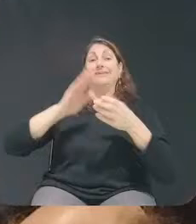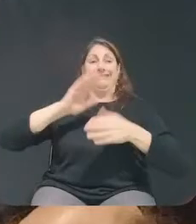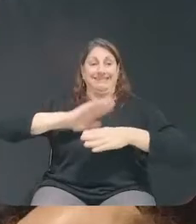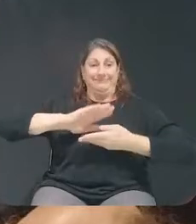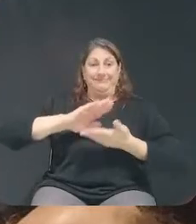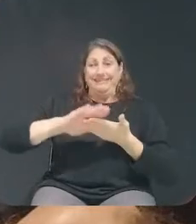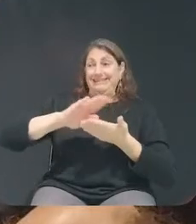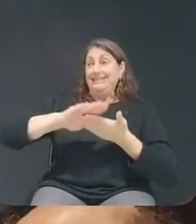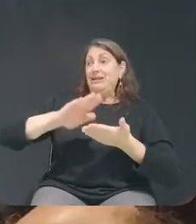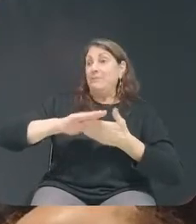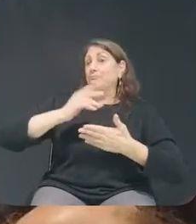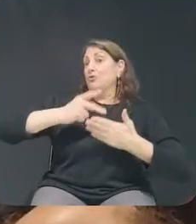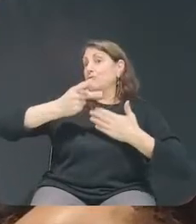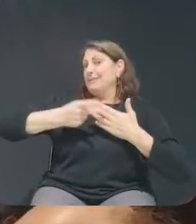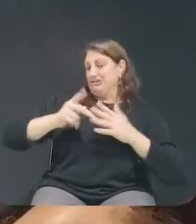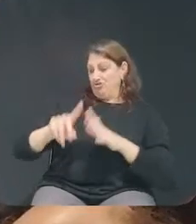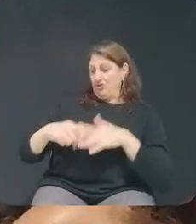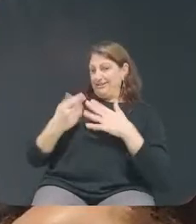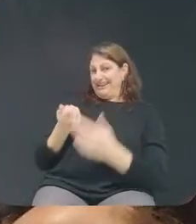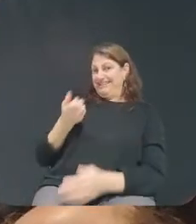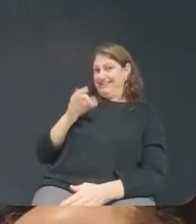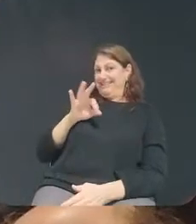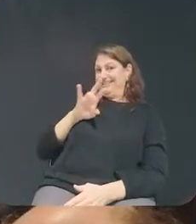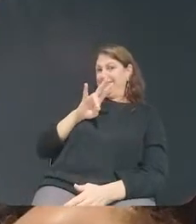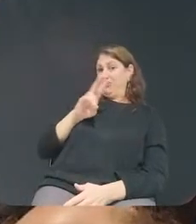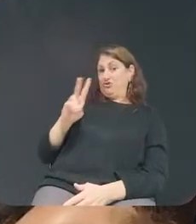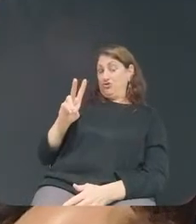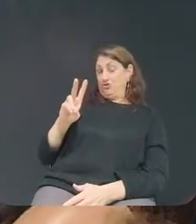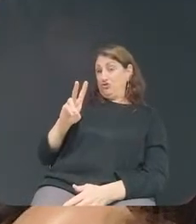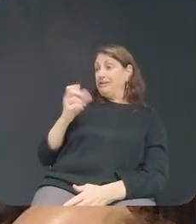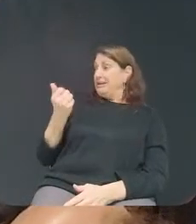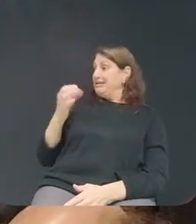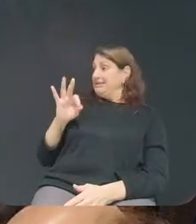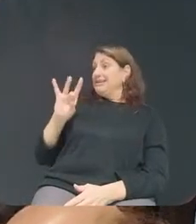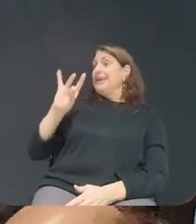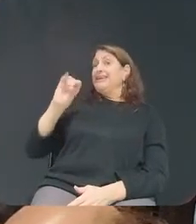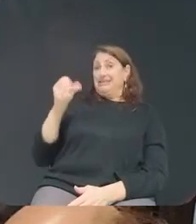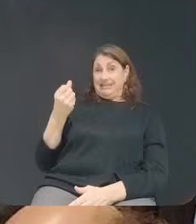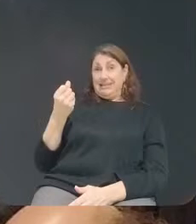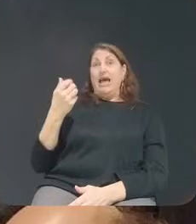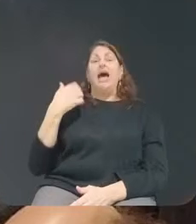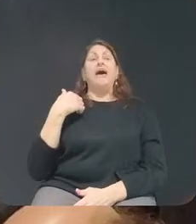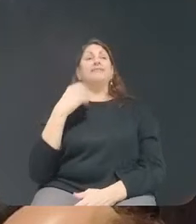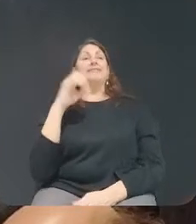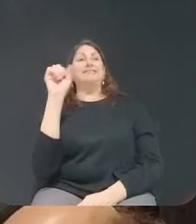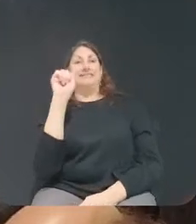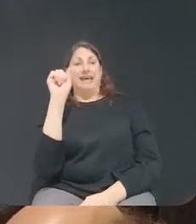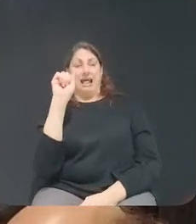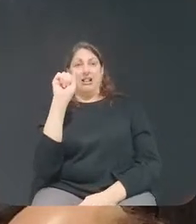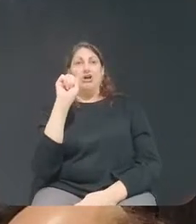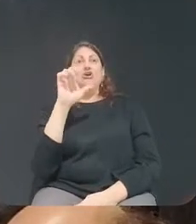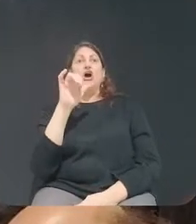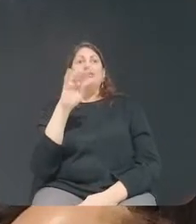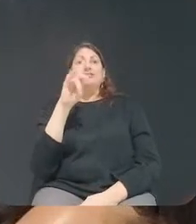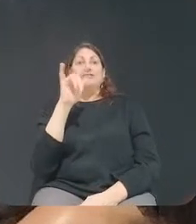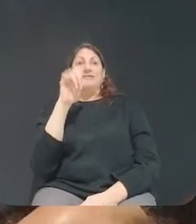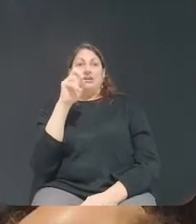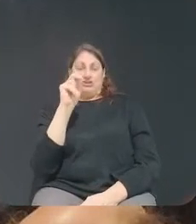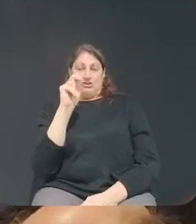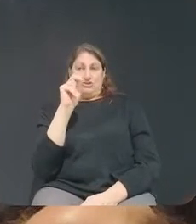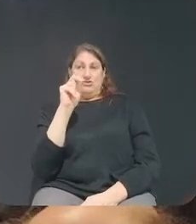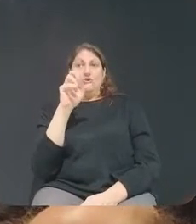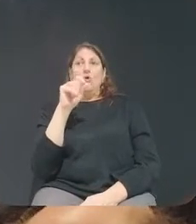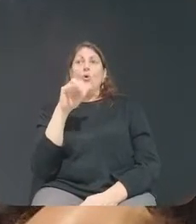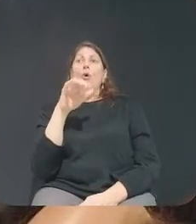1972, which by the mid-1980s was run by the Seattle Conservation Corps, or the SCC. The